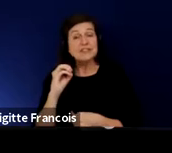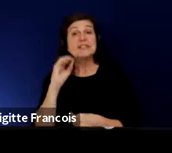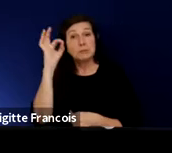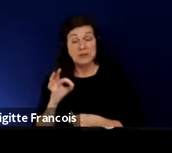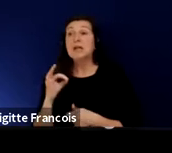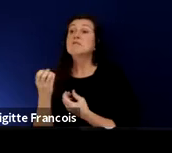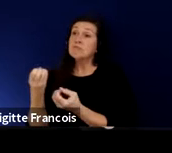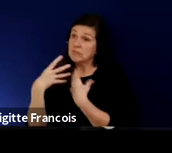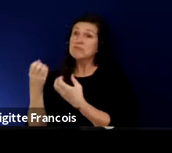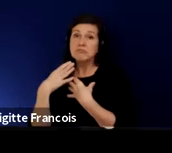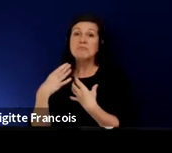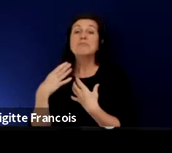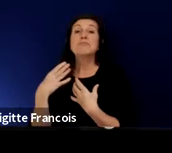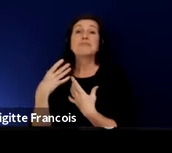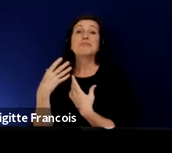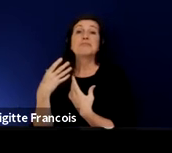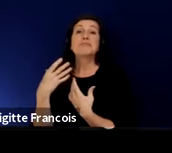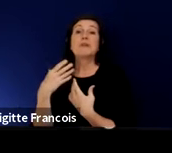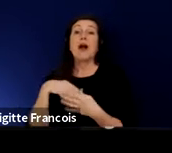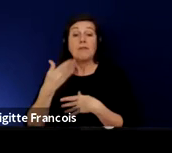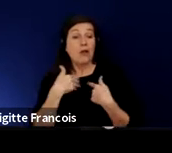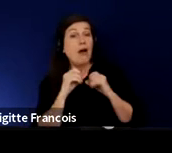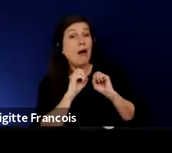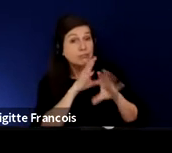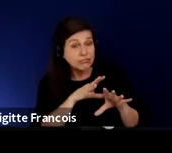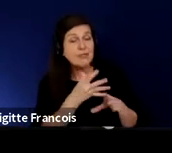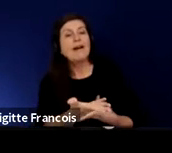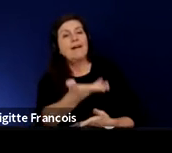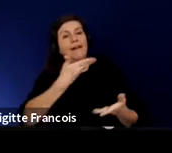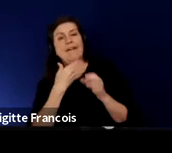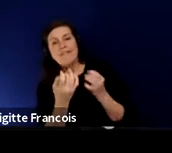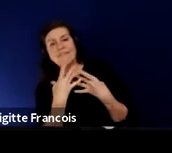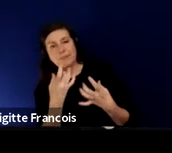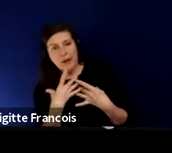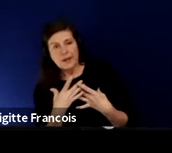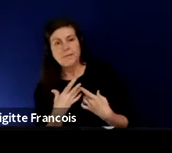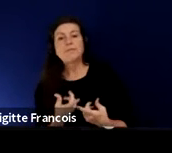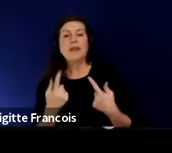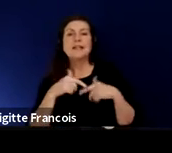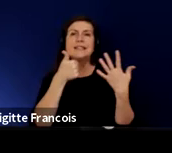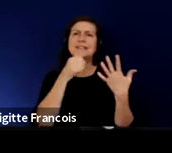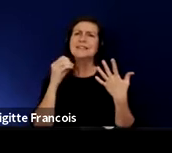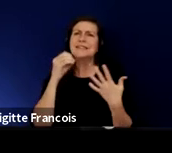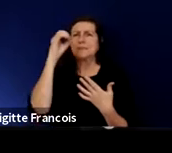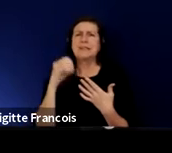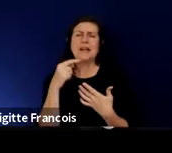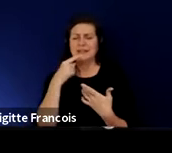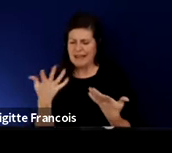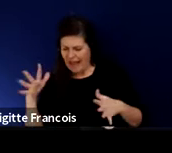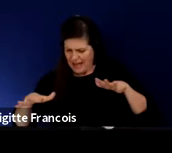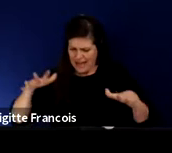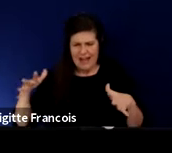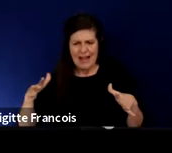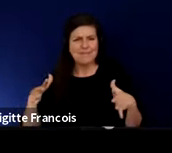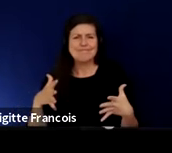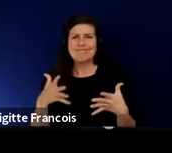testing period, and 60% said that they could use their assistive technology. So all in all, more positive